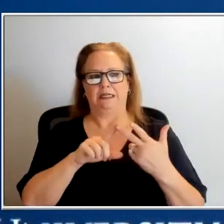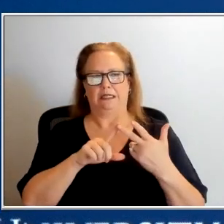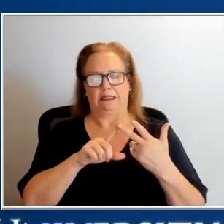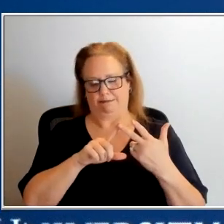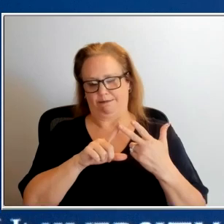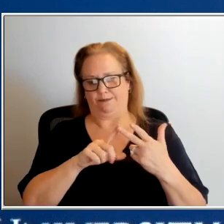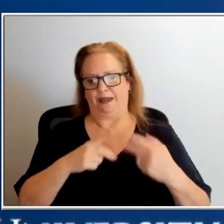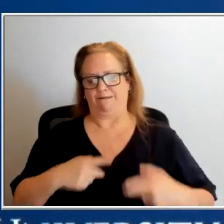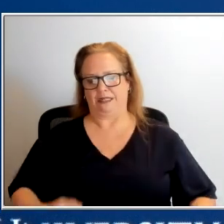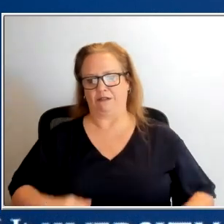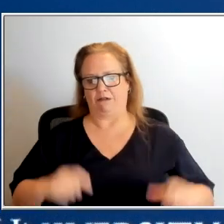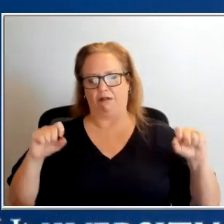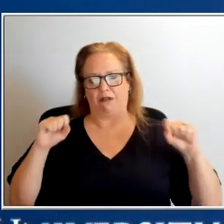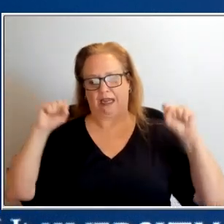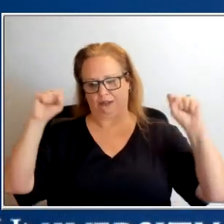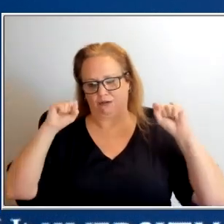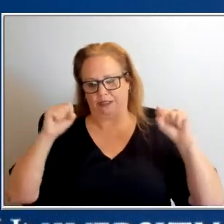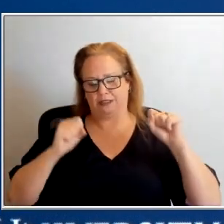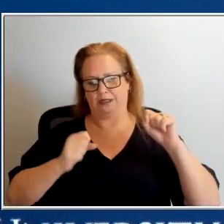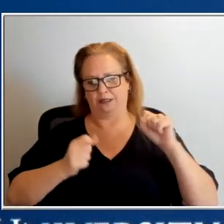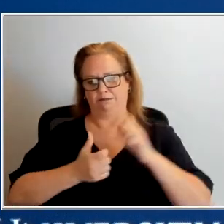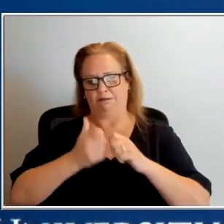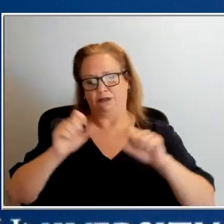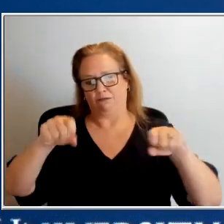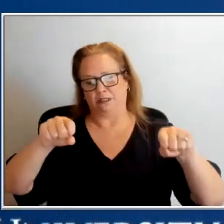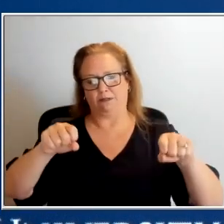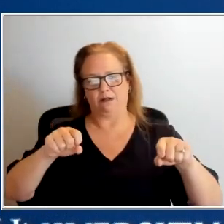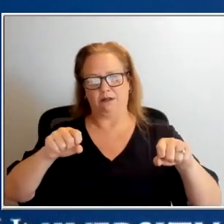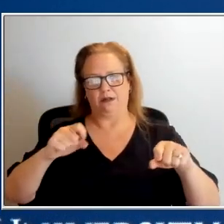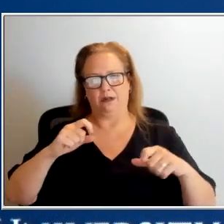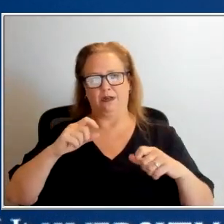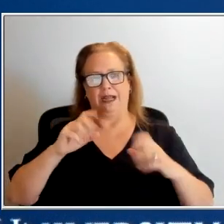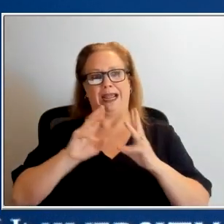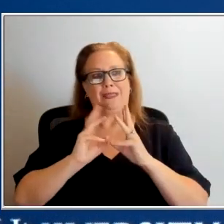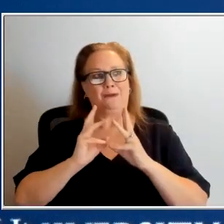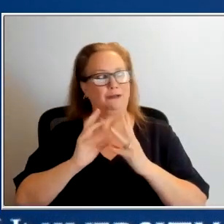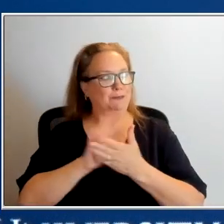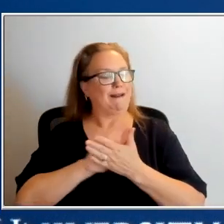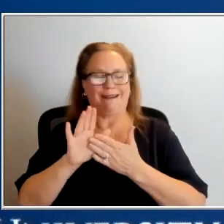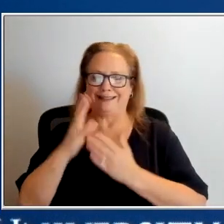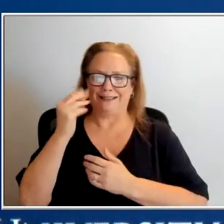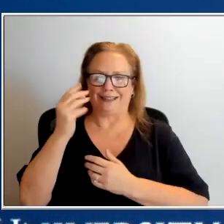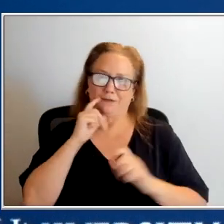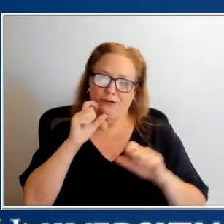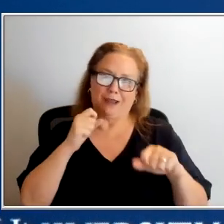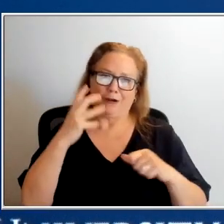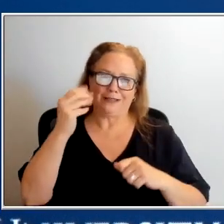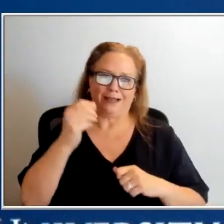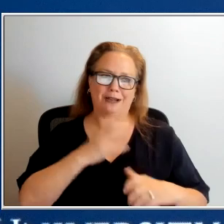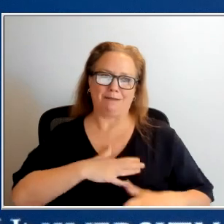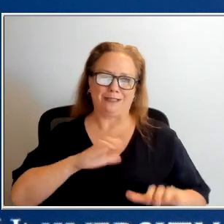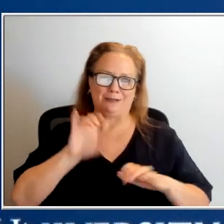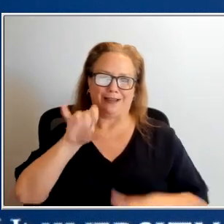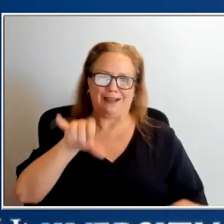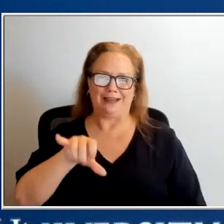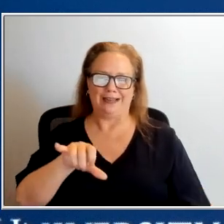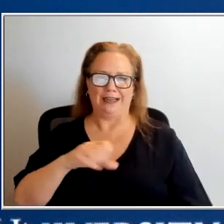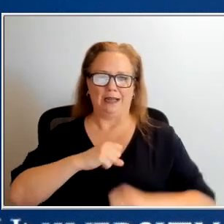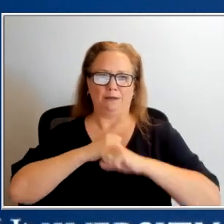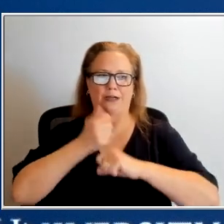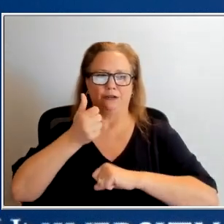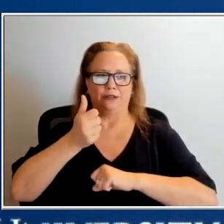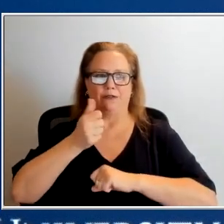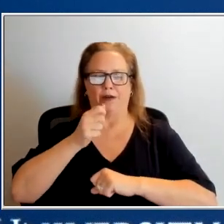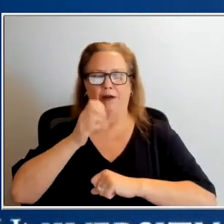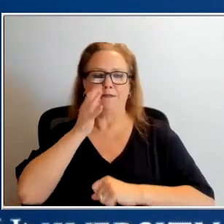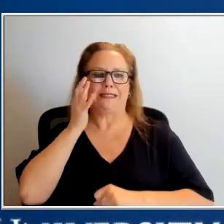physical exercise as much as you are able to. And lately, the weather's been pretty nice, so if you can get outside, please do that as well. And protect yourself from mosquito and